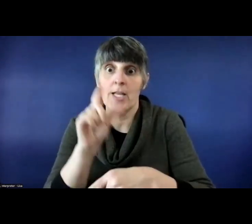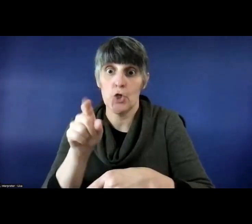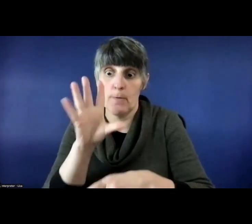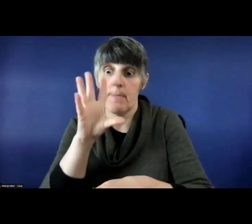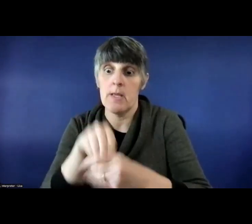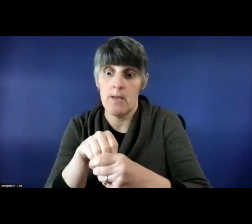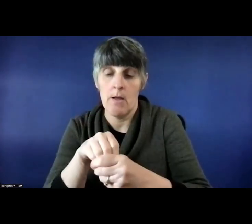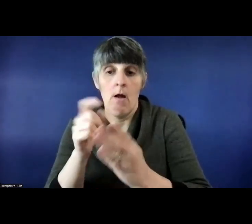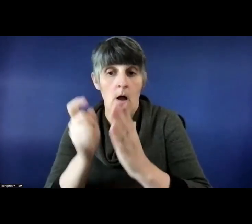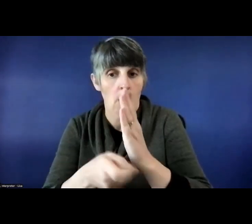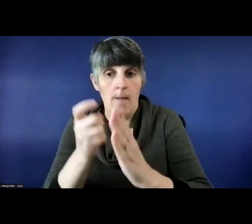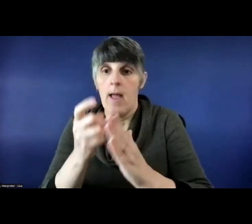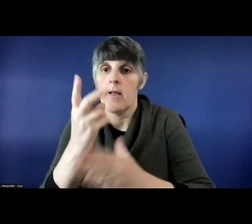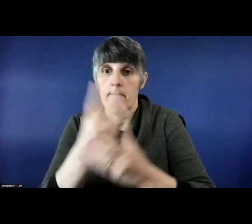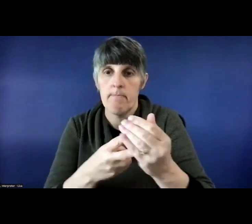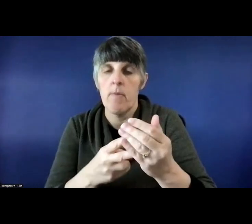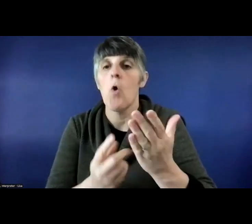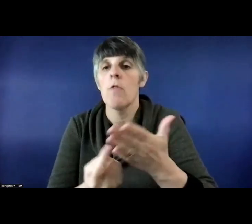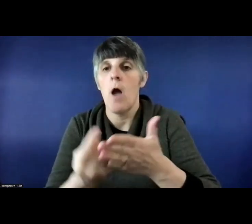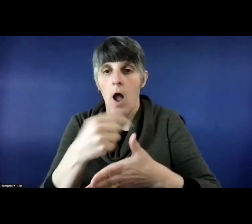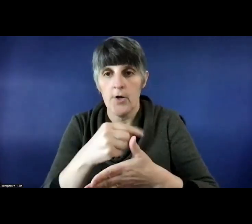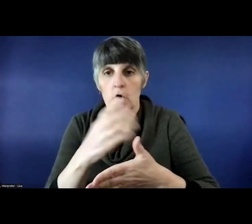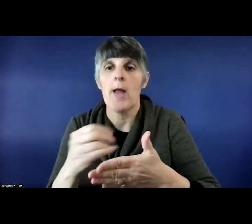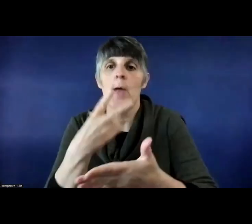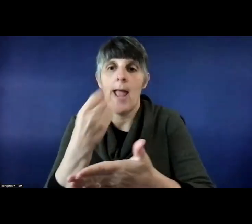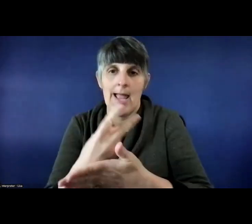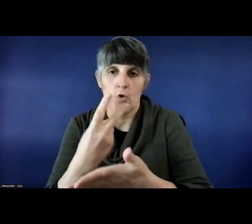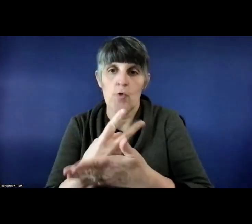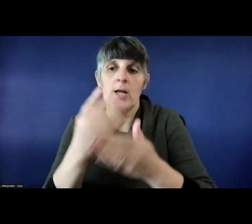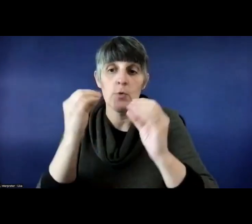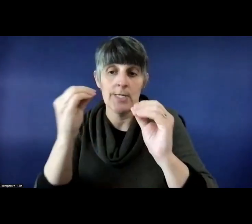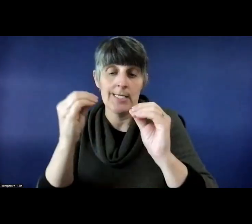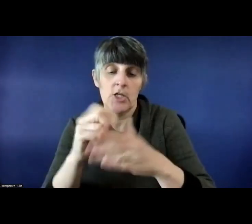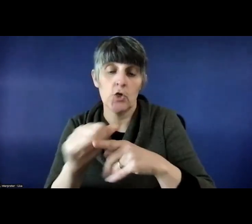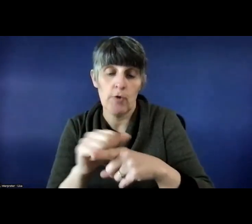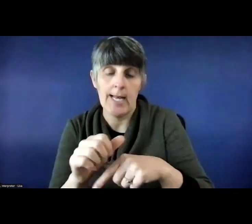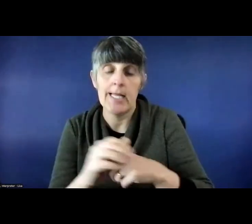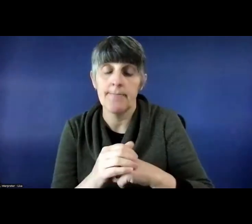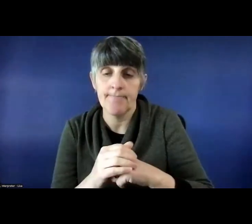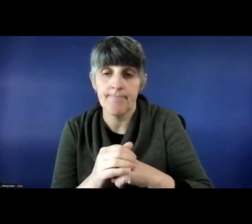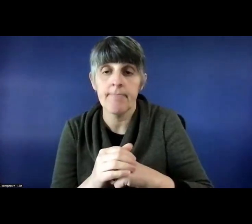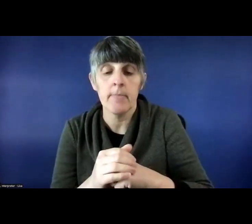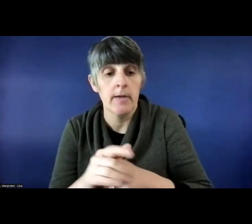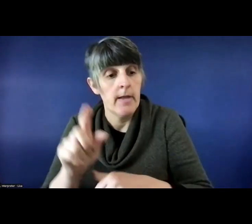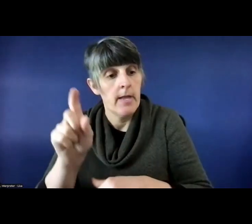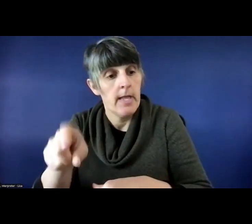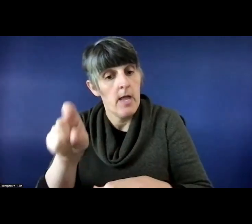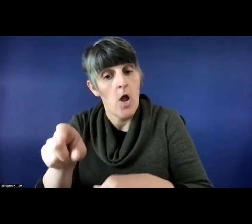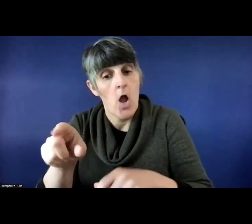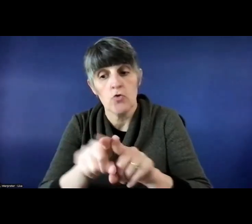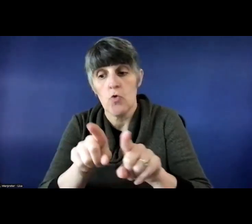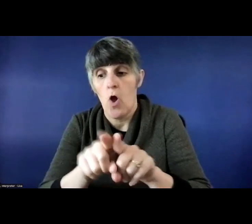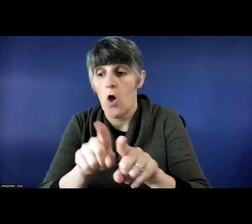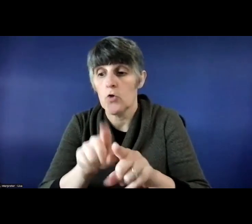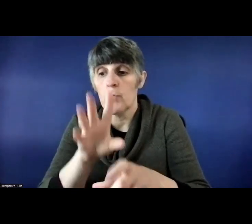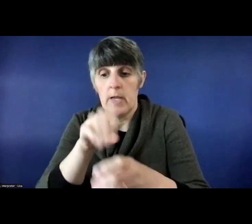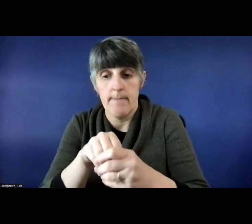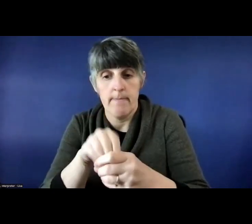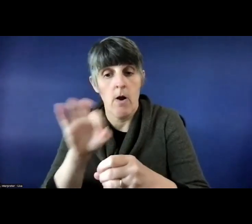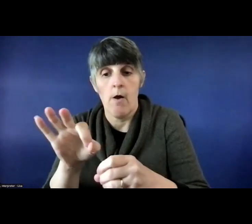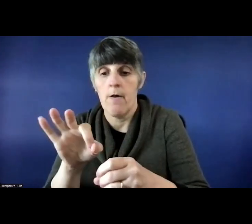embedded in both undergraduate and graduate teacher training. It ought to also be part